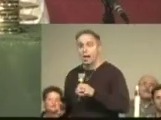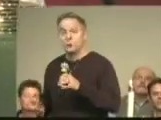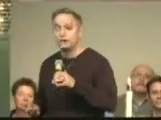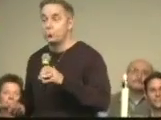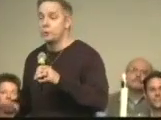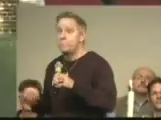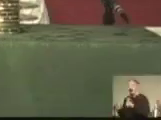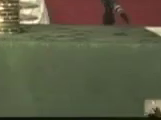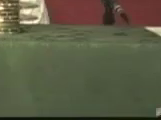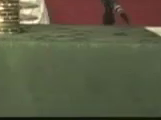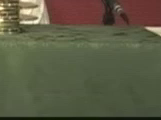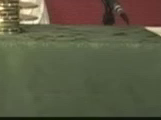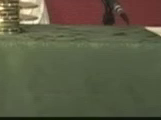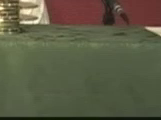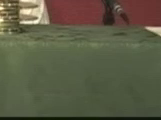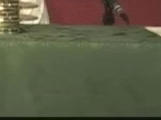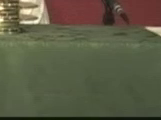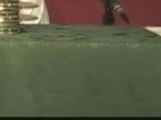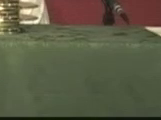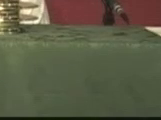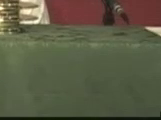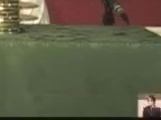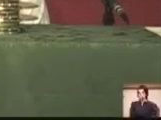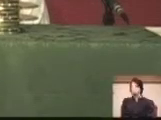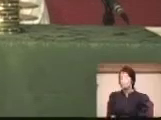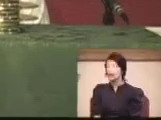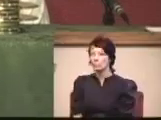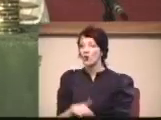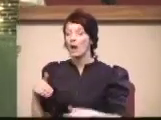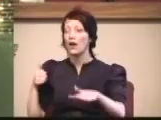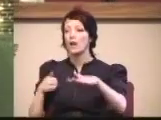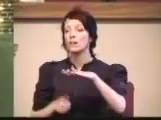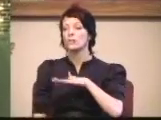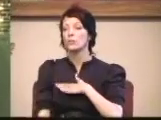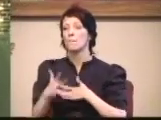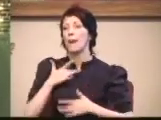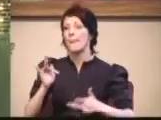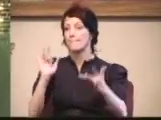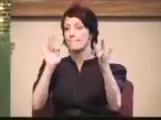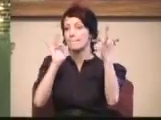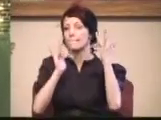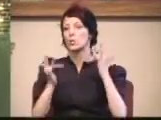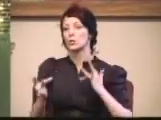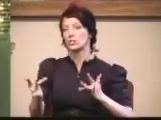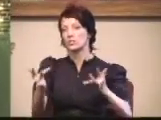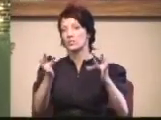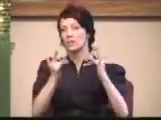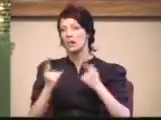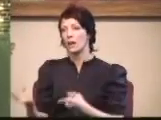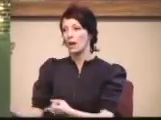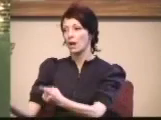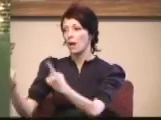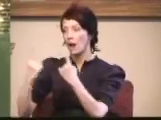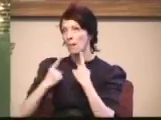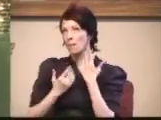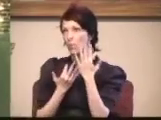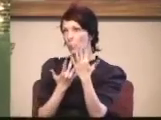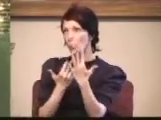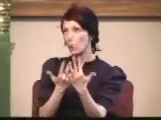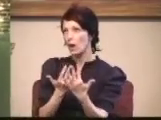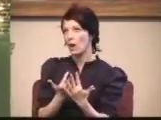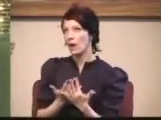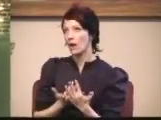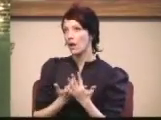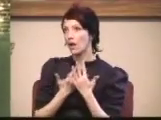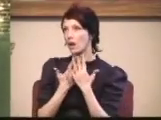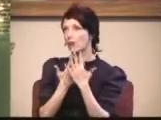love. Under my mercy, come and wait till we